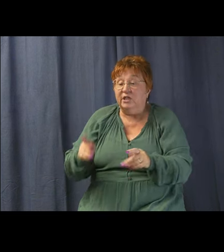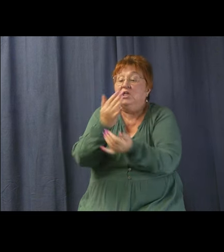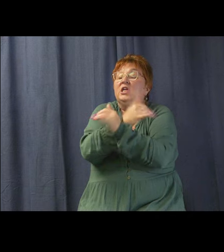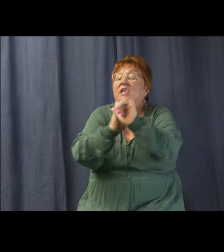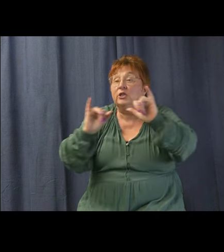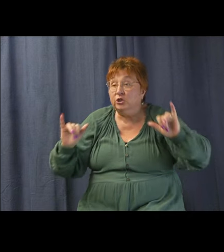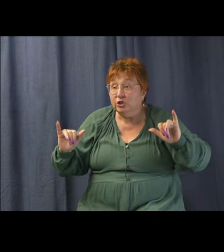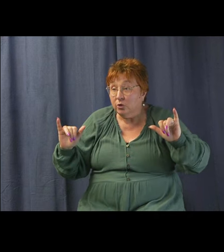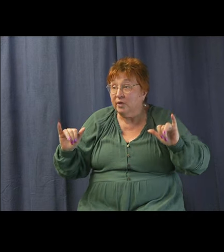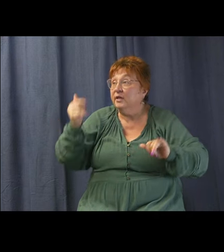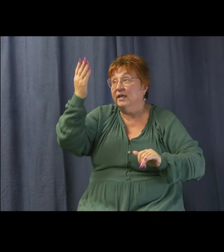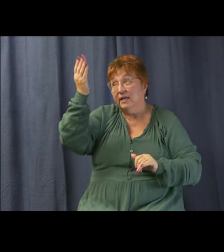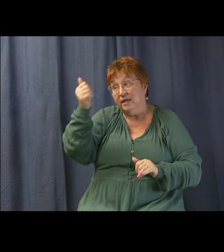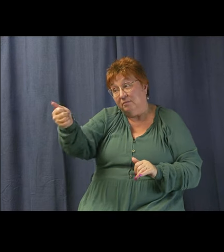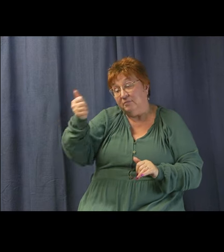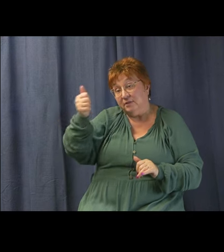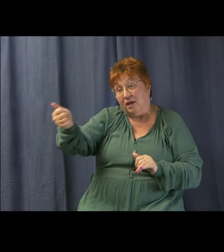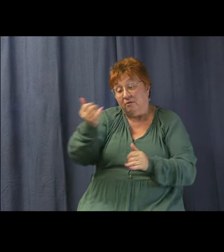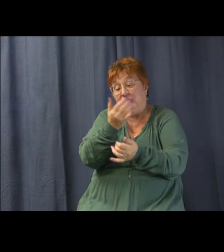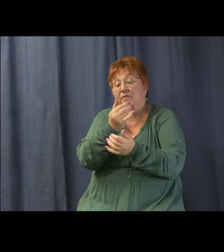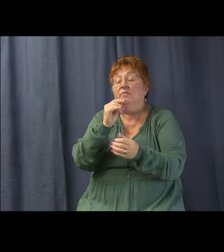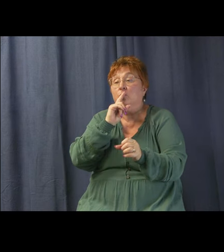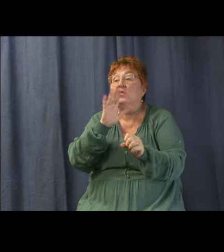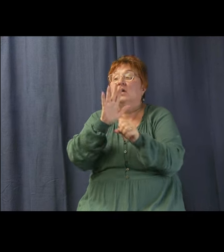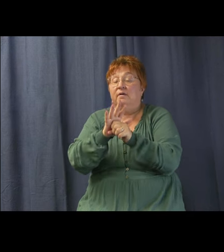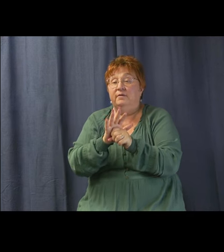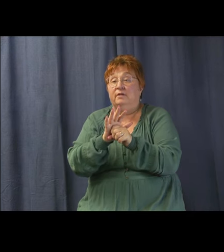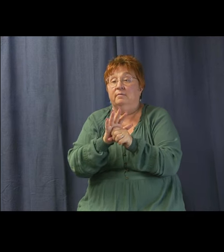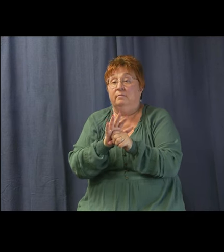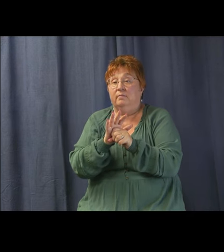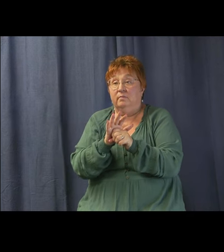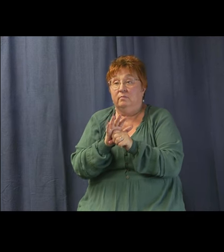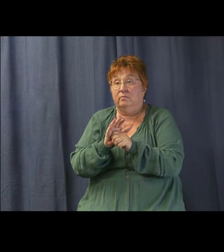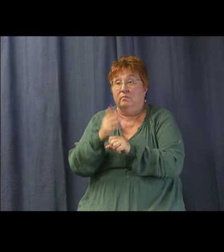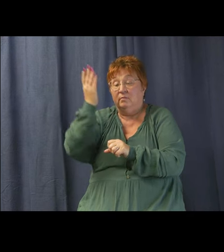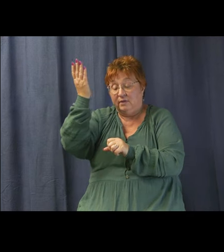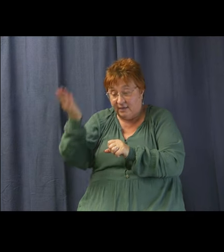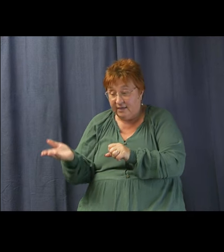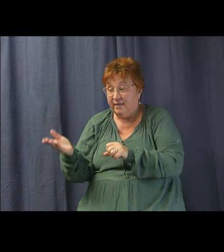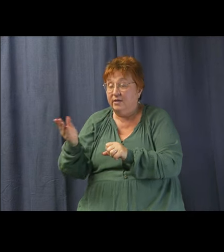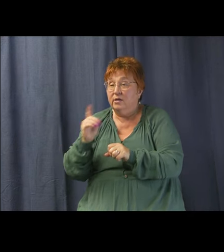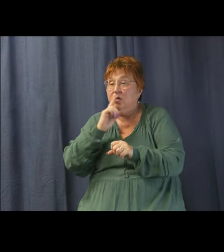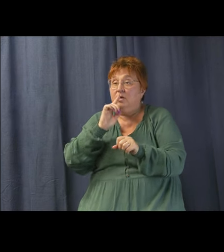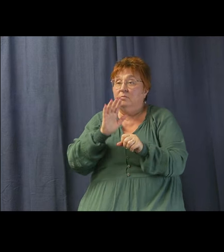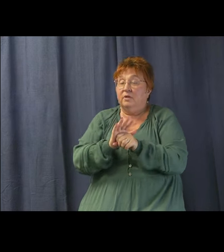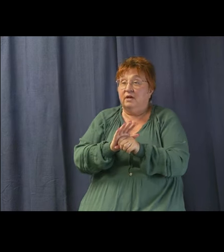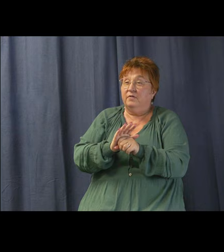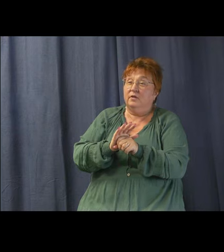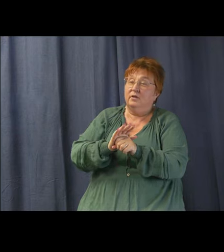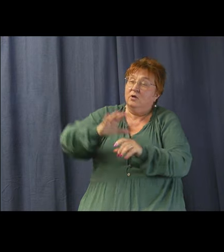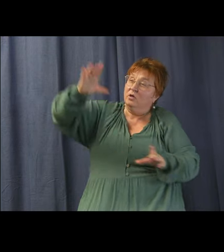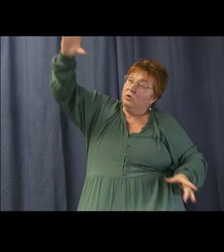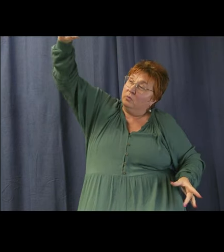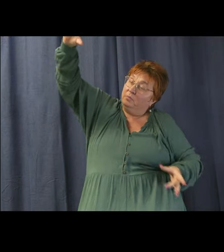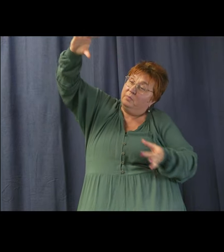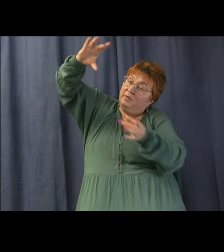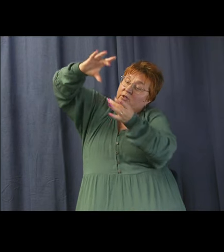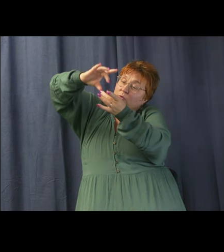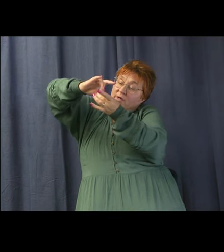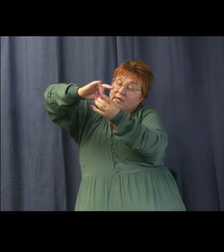Yeshua is the covenant. Okay? He is the covenant between man and the